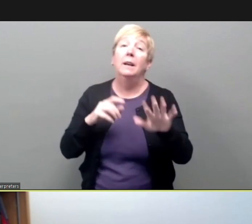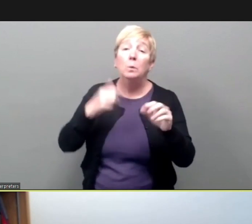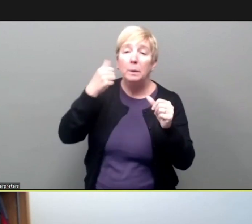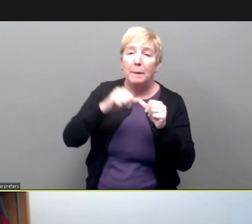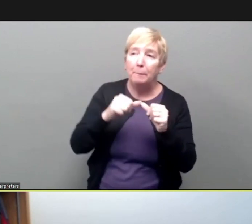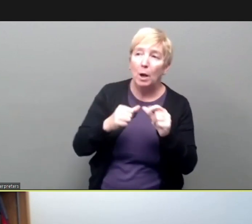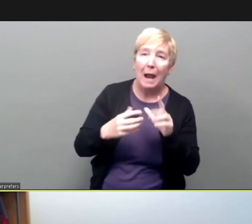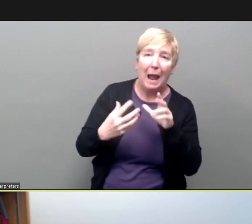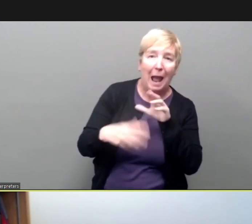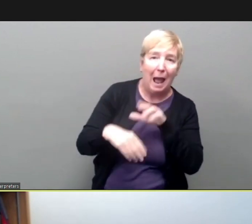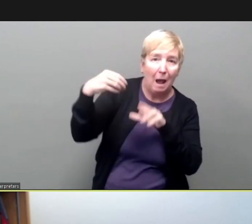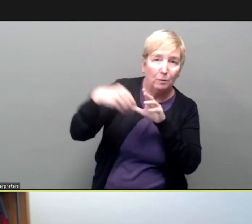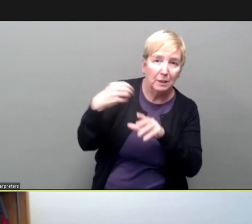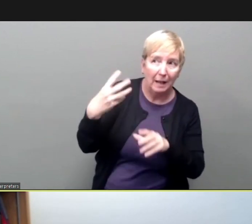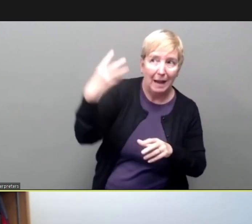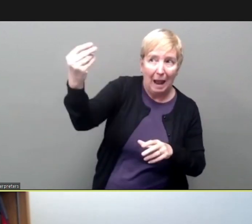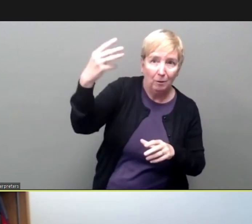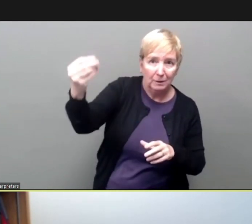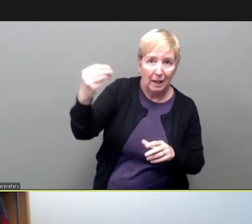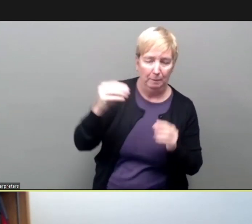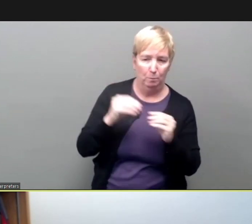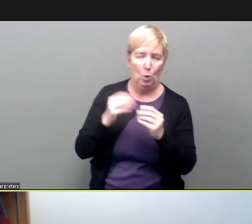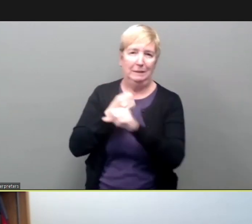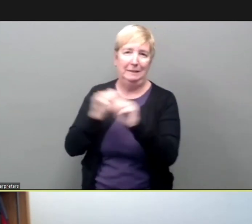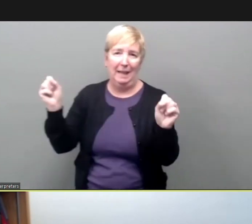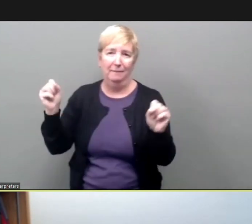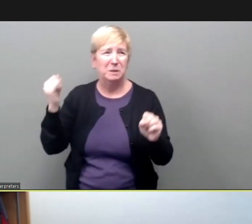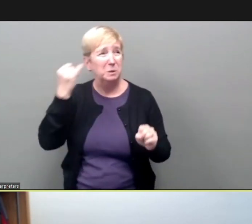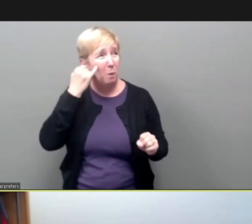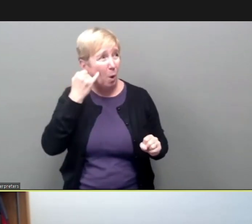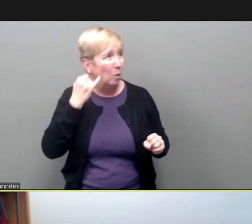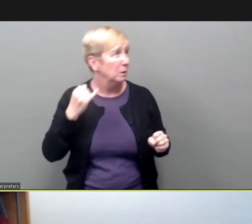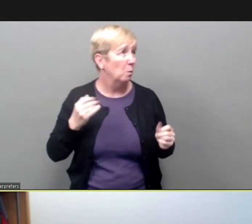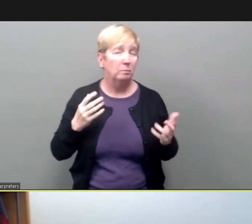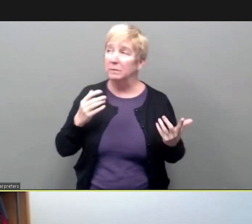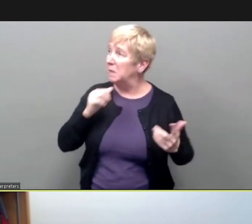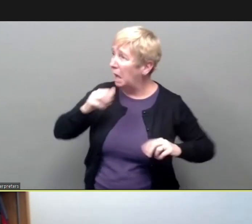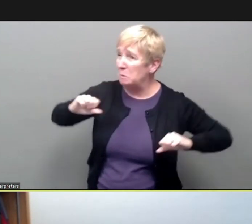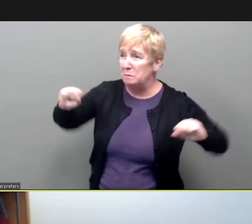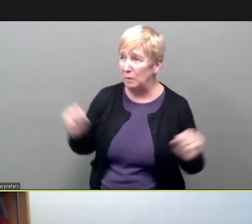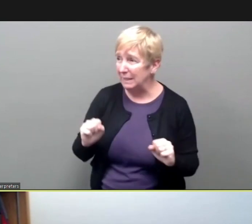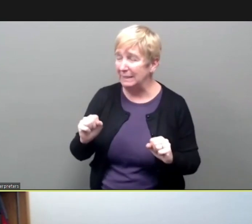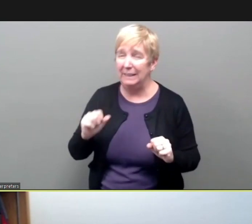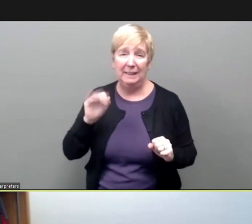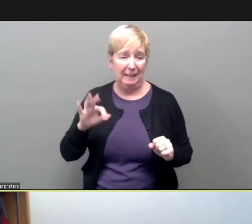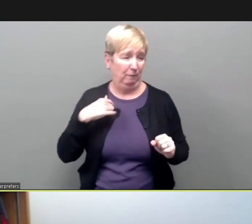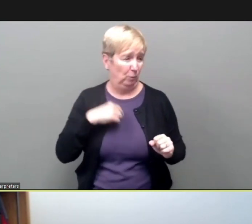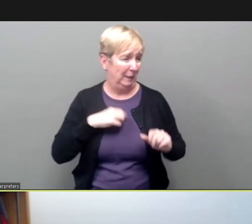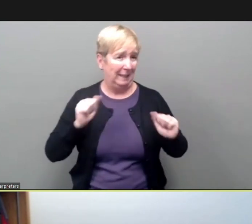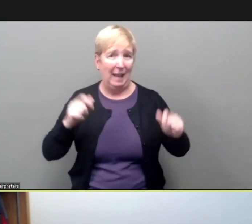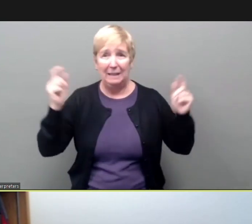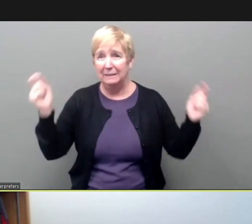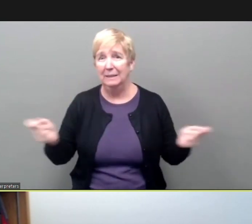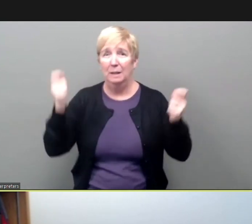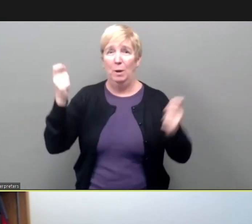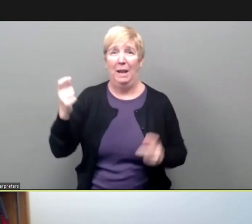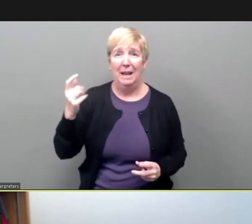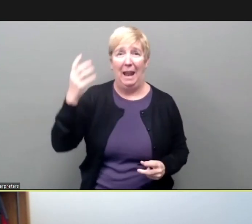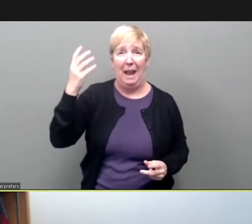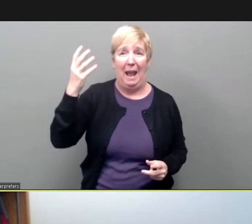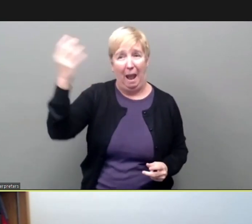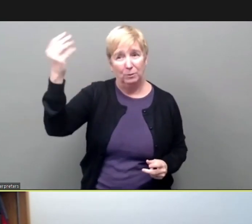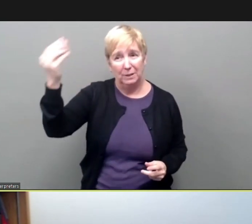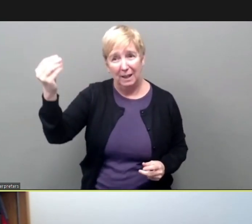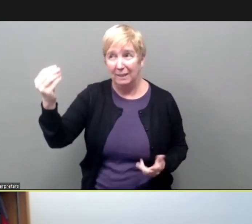than indoors. So if it's not freezing out and if there's any way to celebrate outside, and that's why Halloween just seems to be a